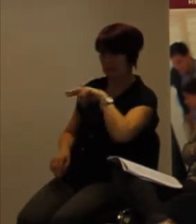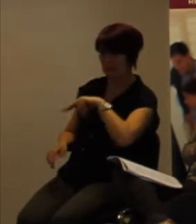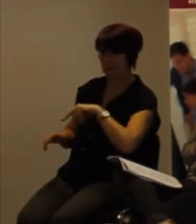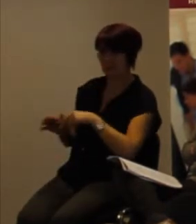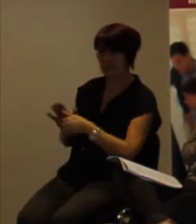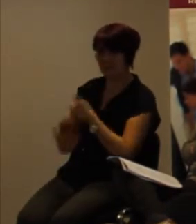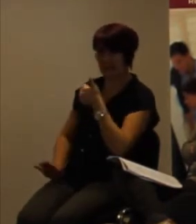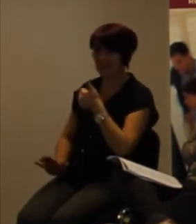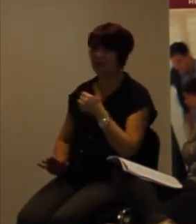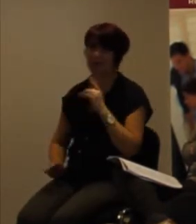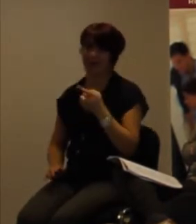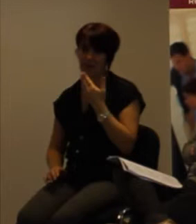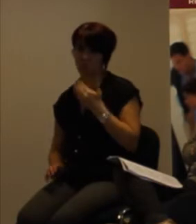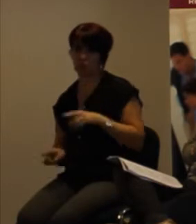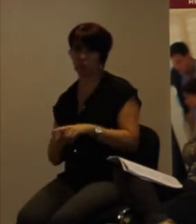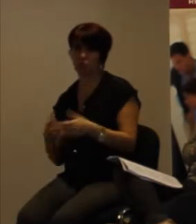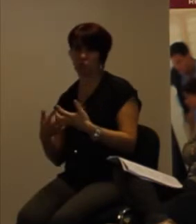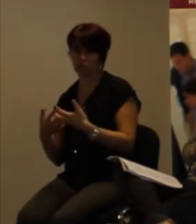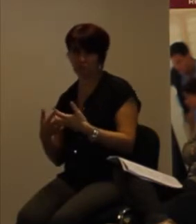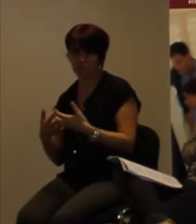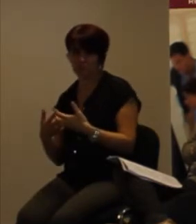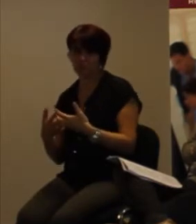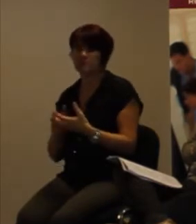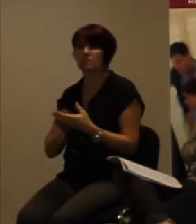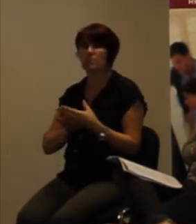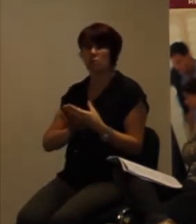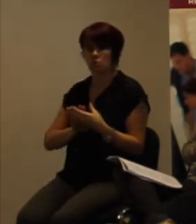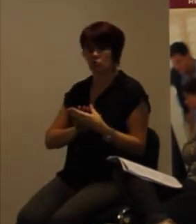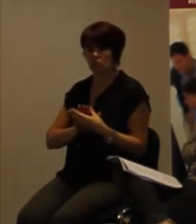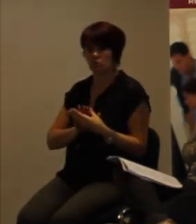saying. I mean, to be aware that software that we use